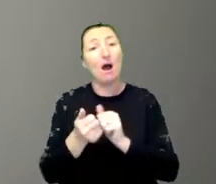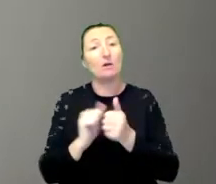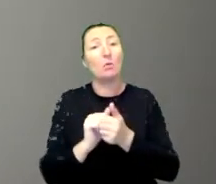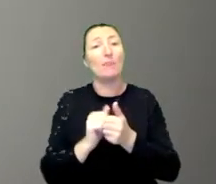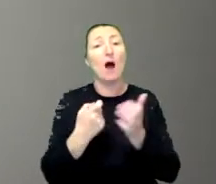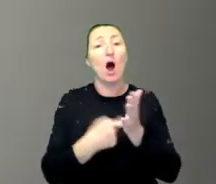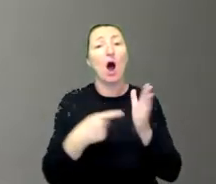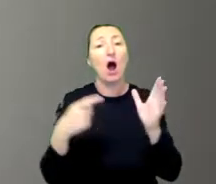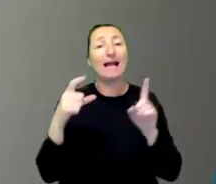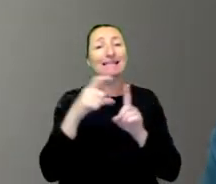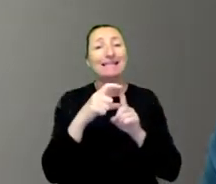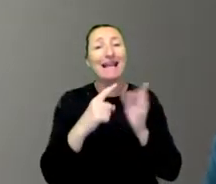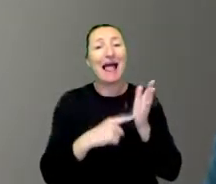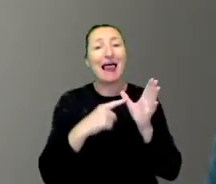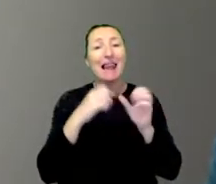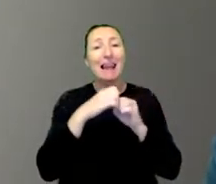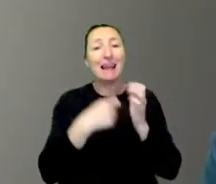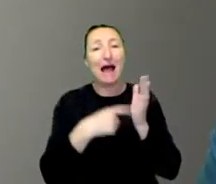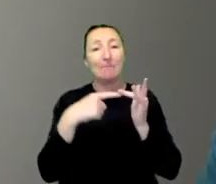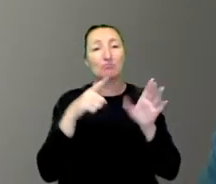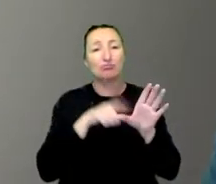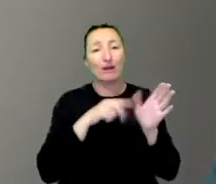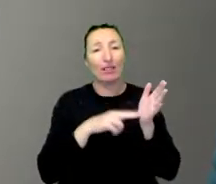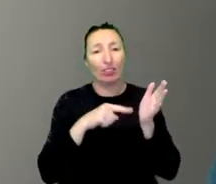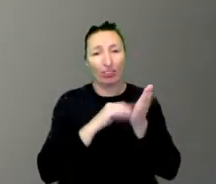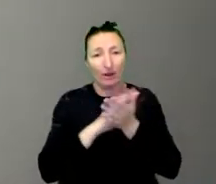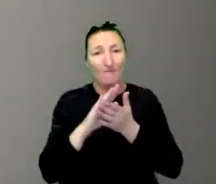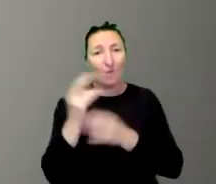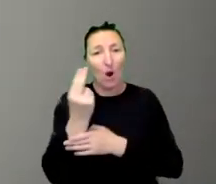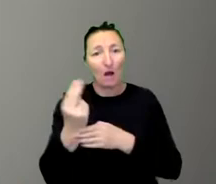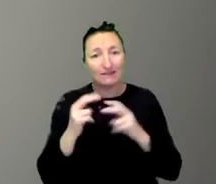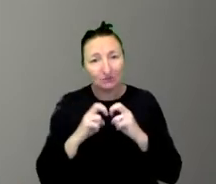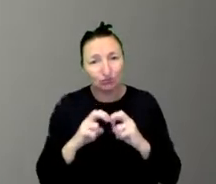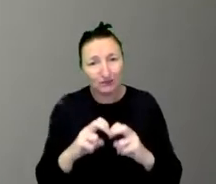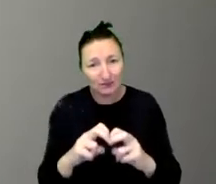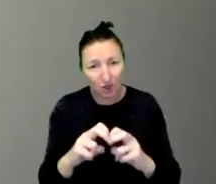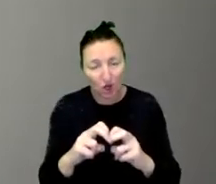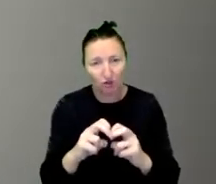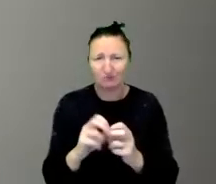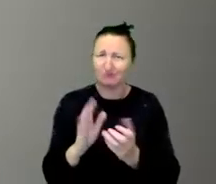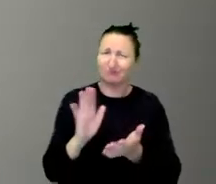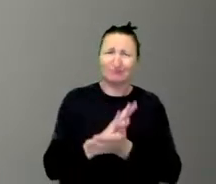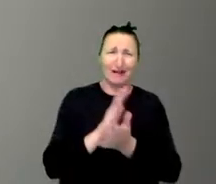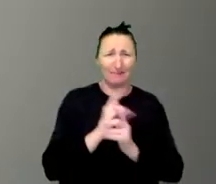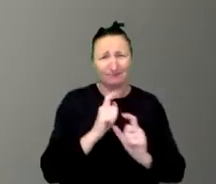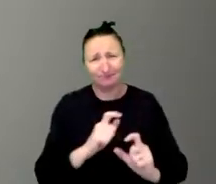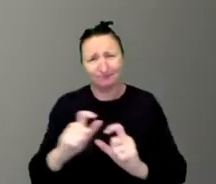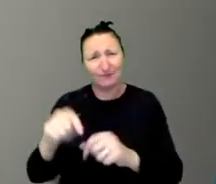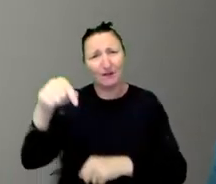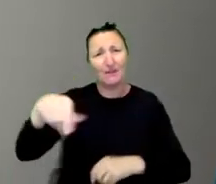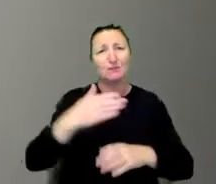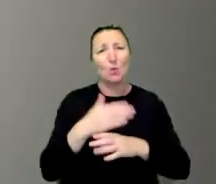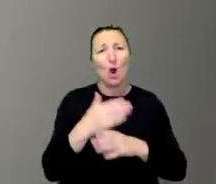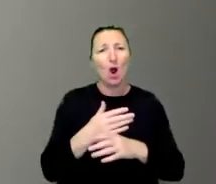for showcasing artistic research. We are very happy to continue this work, prototyping models to